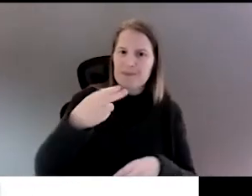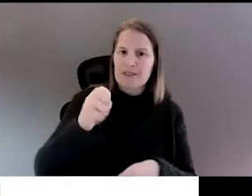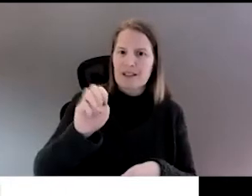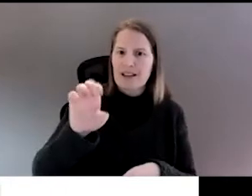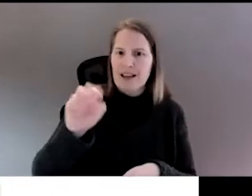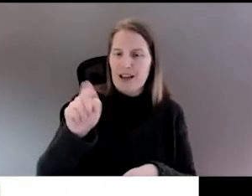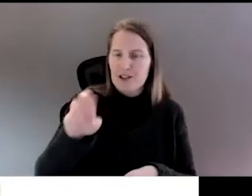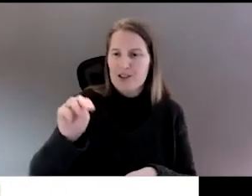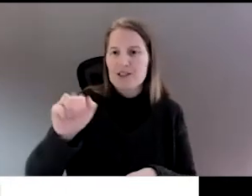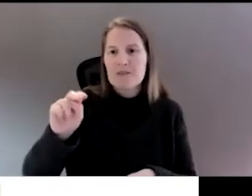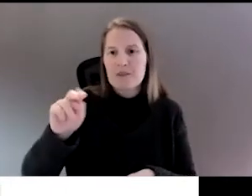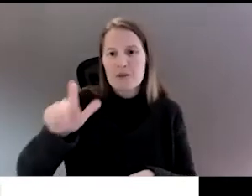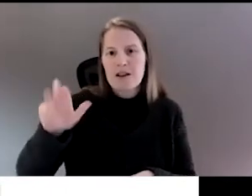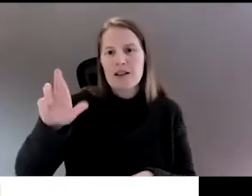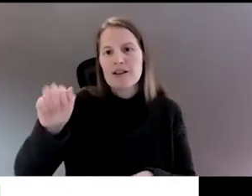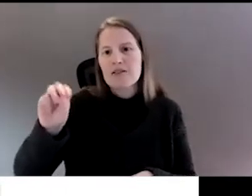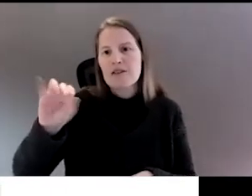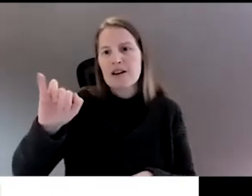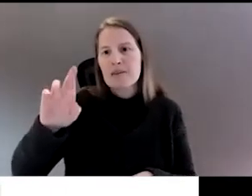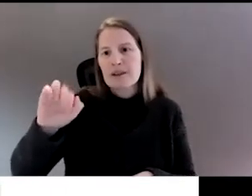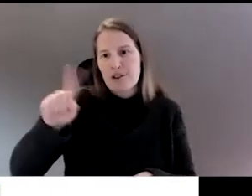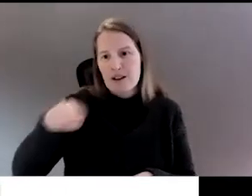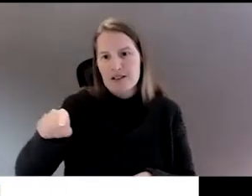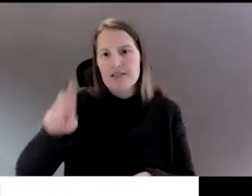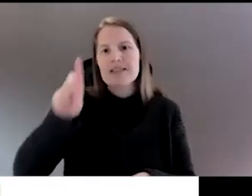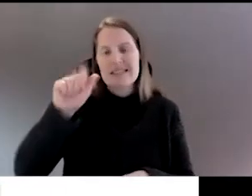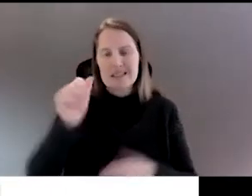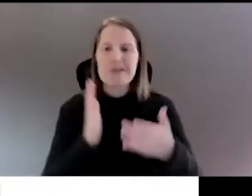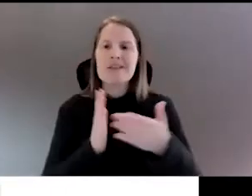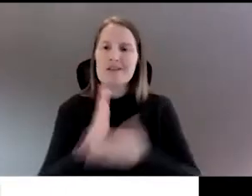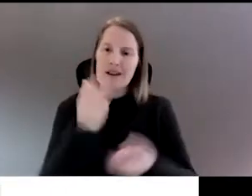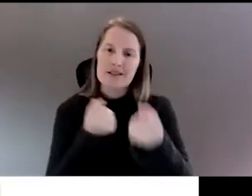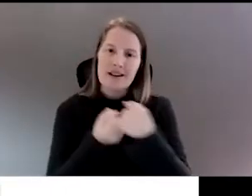Ramirez, Disability Rights Advocate.